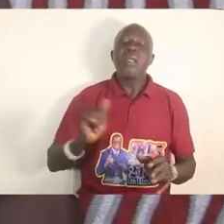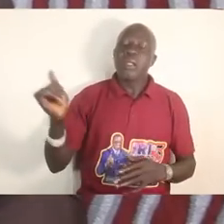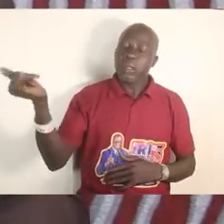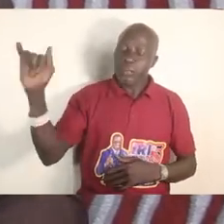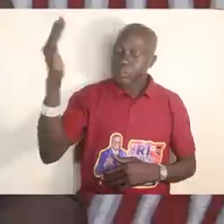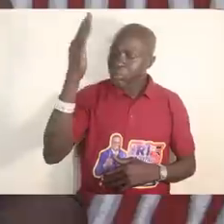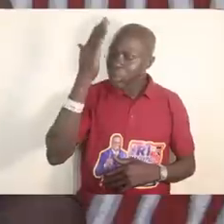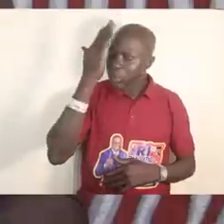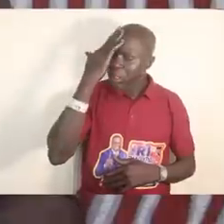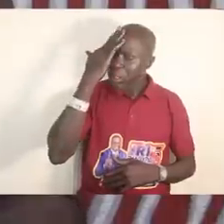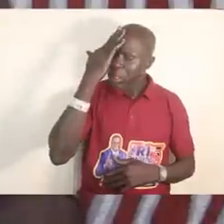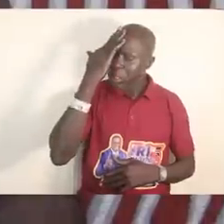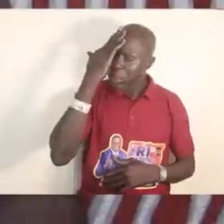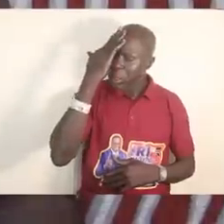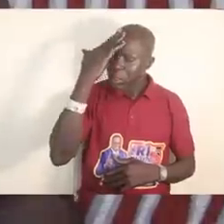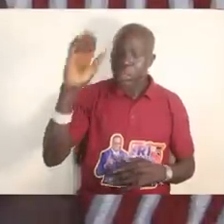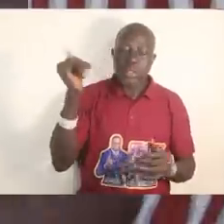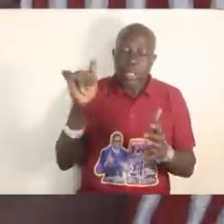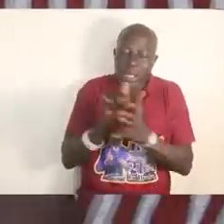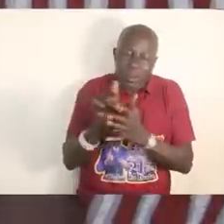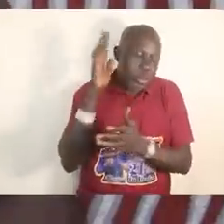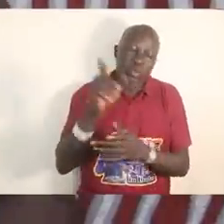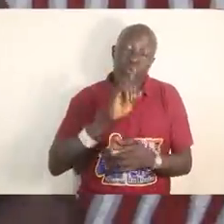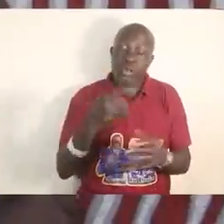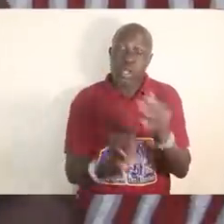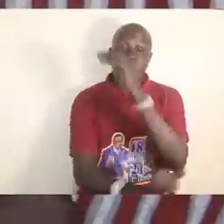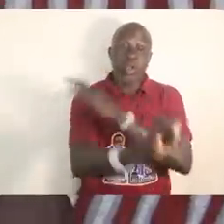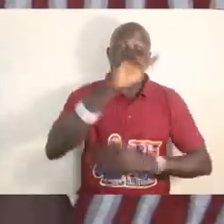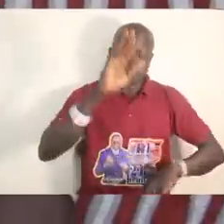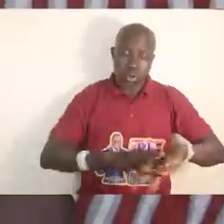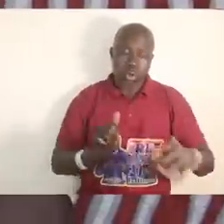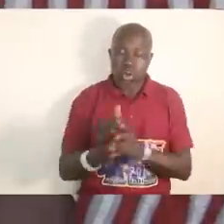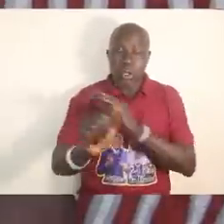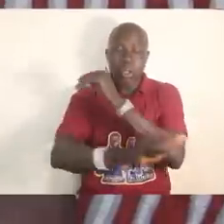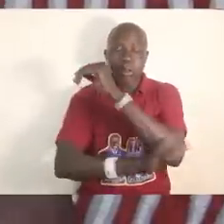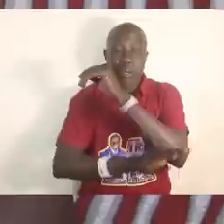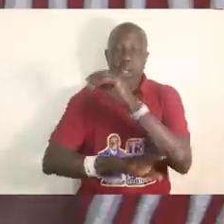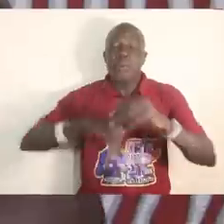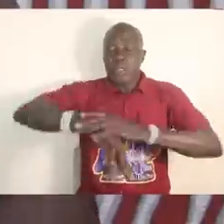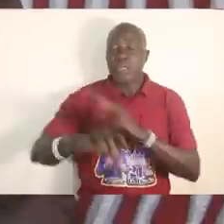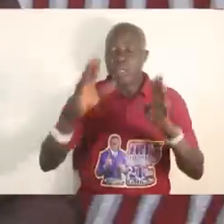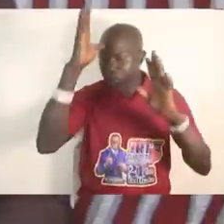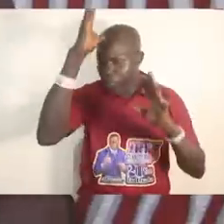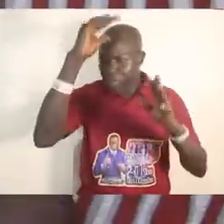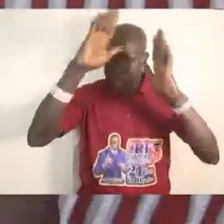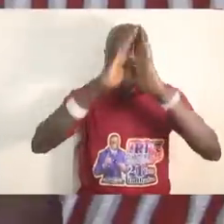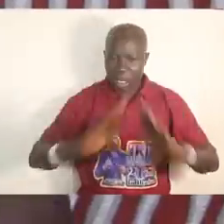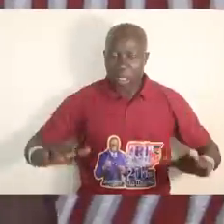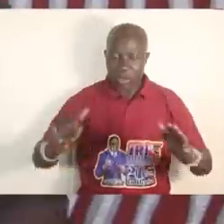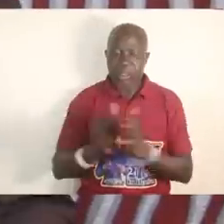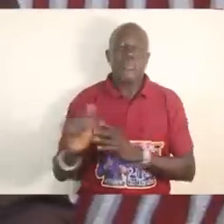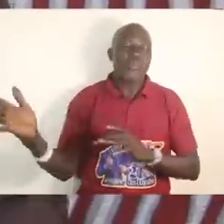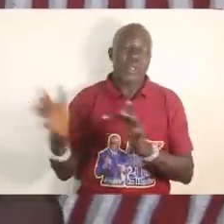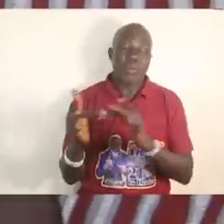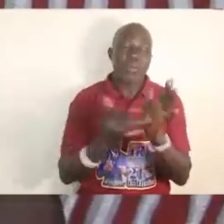pe Abraham jade kuro ni baba e. They know truly that is God that called Abraham out of his father's house. Iwe Hebrew je ko yo ape.